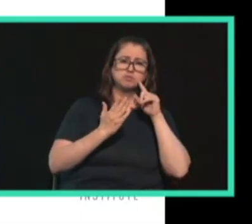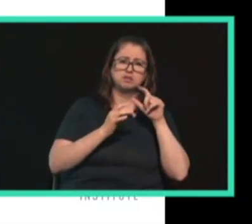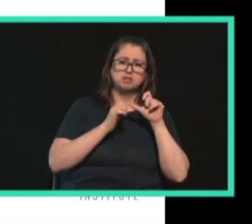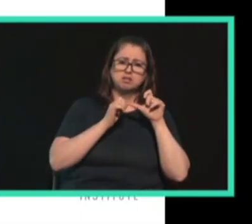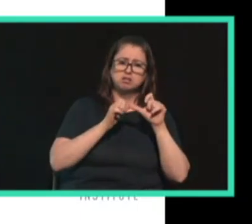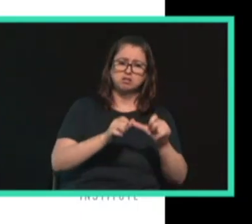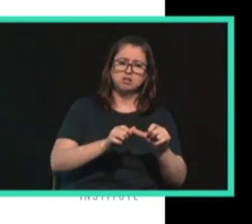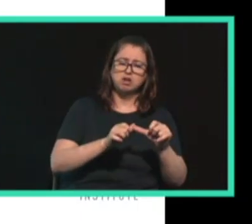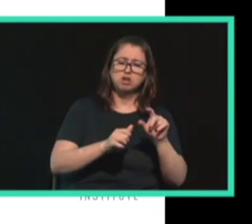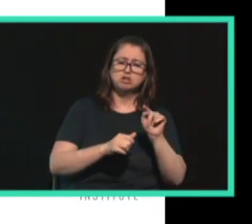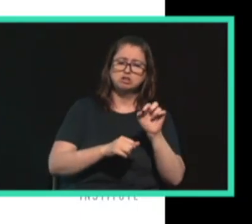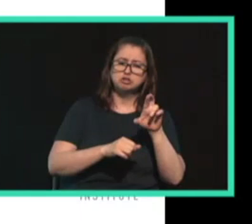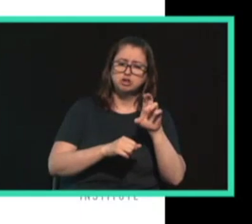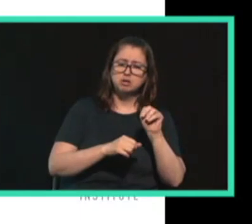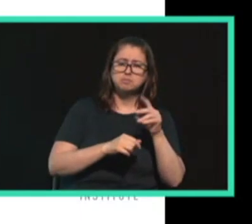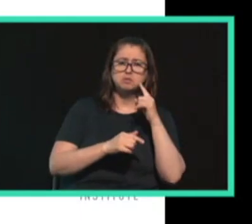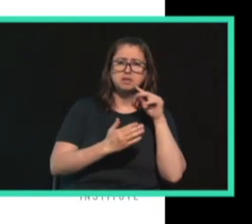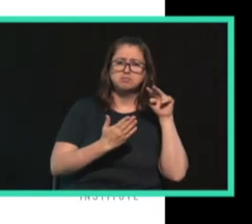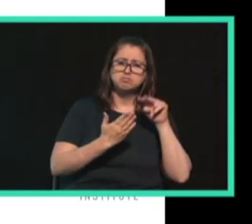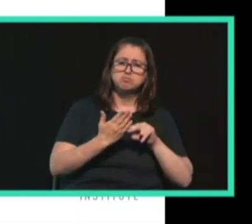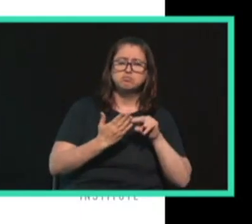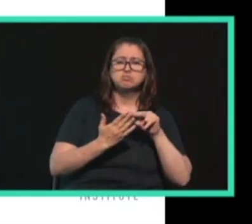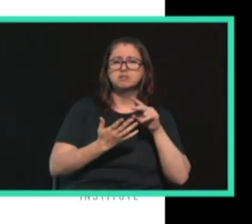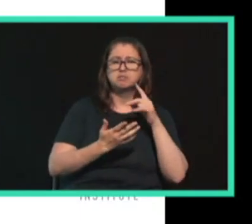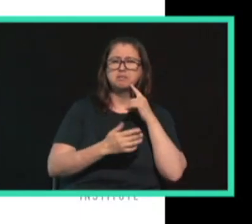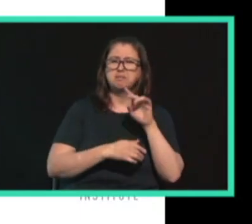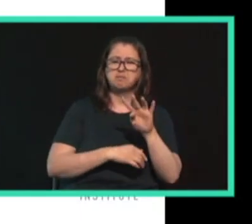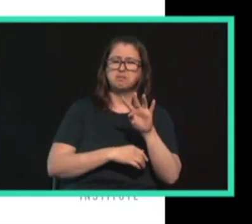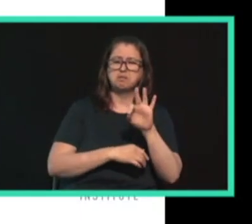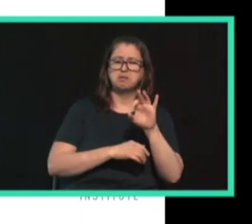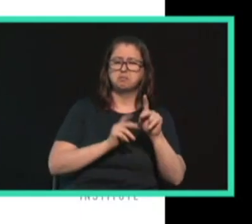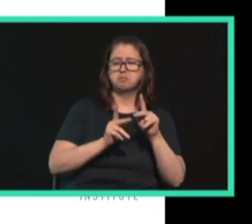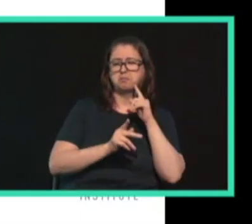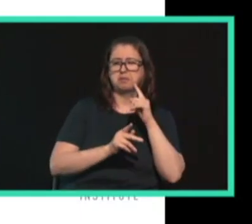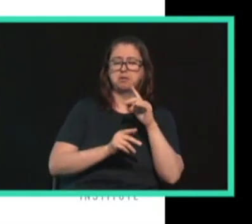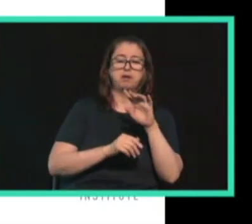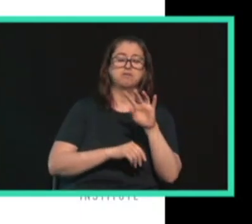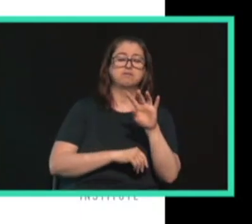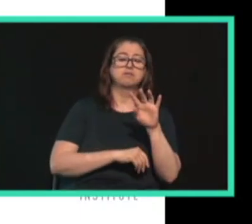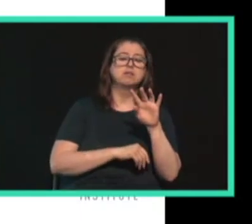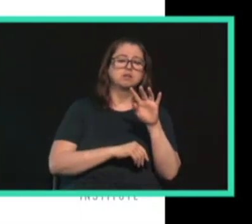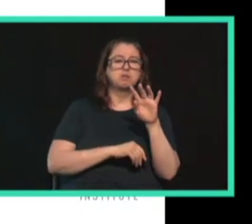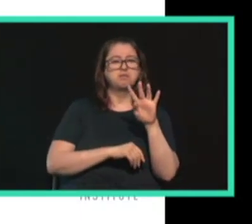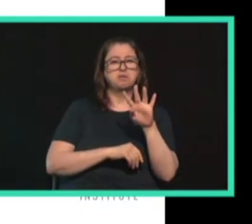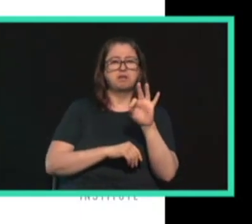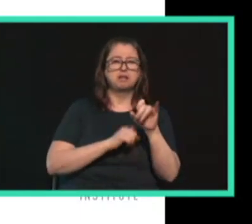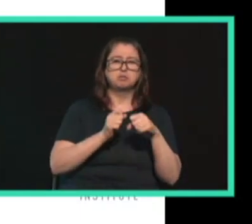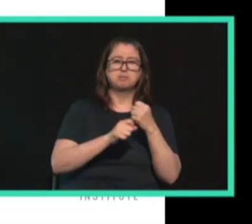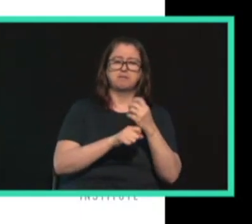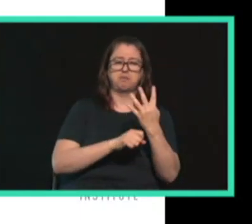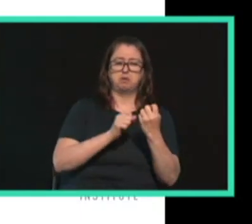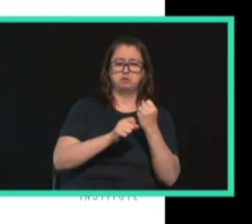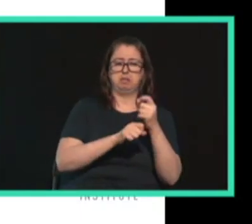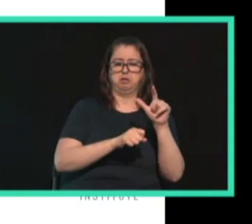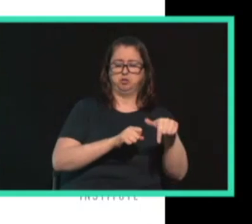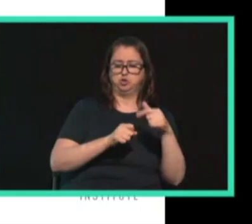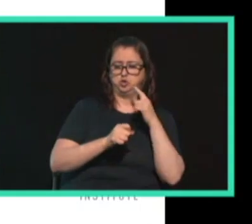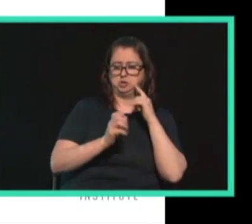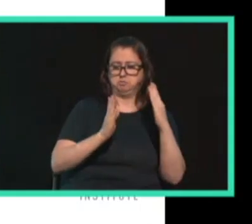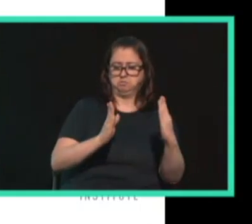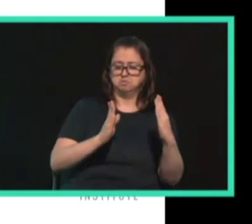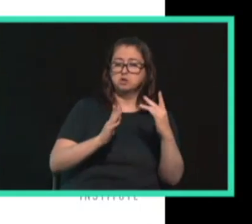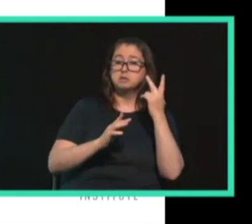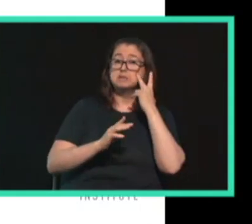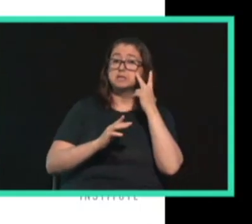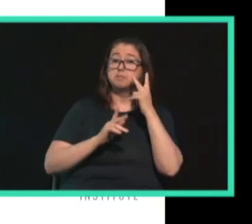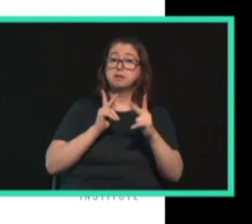with participants at 49 months, which is nearly 4 years later. And what they found was that those who